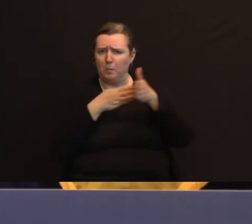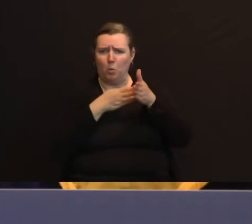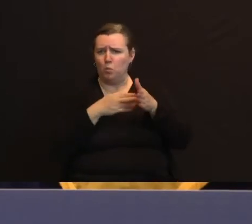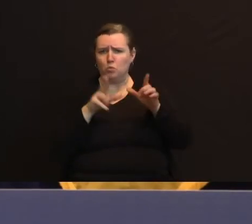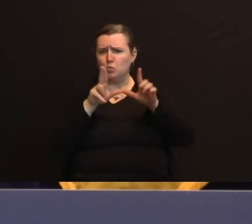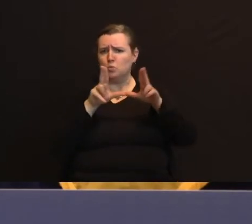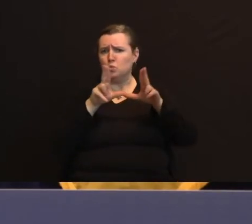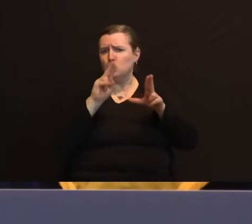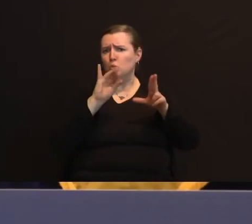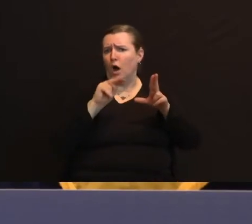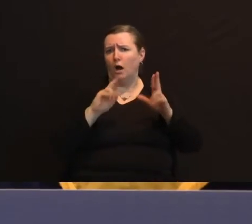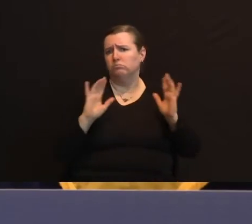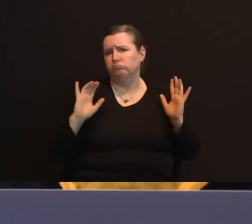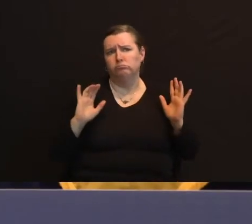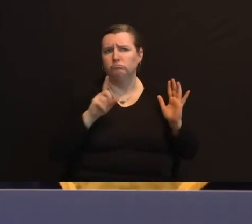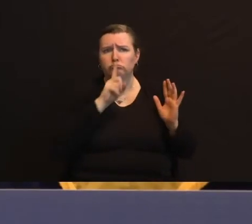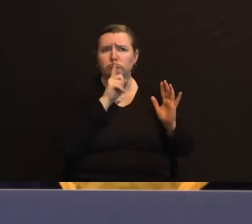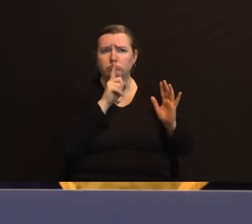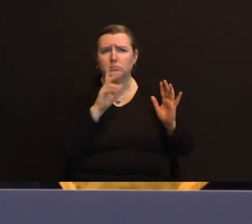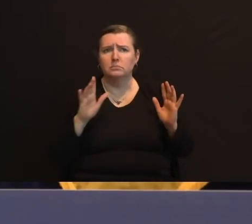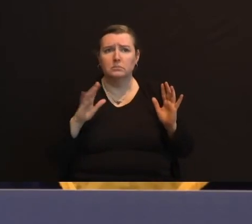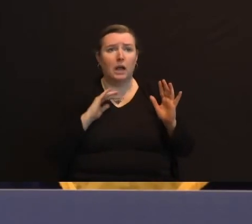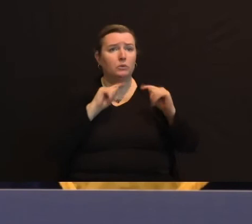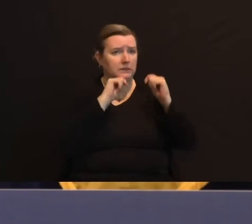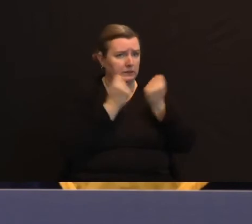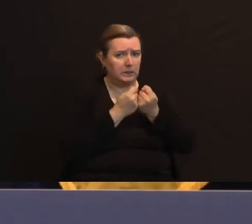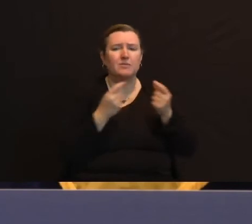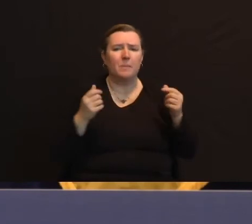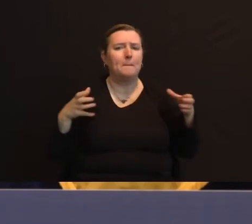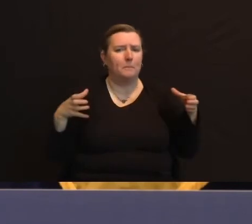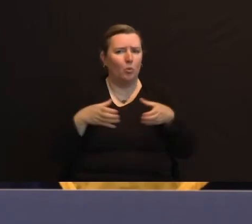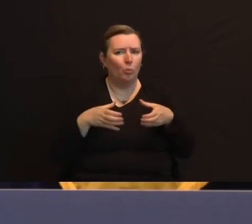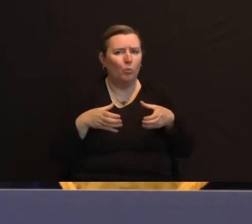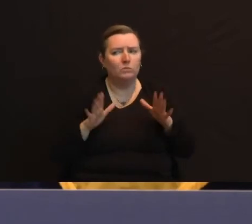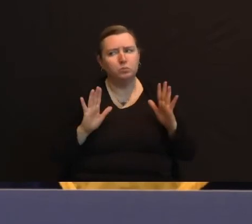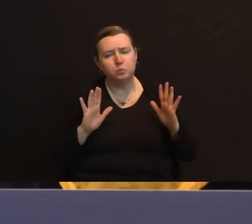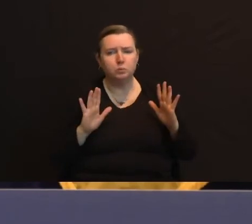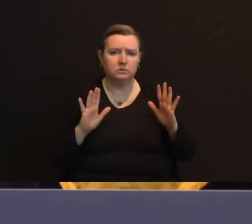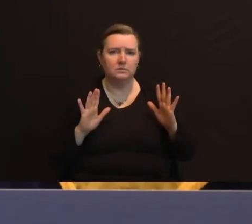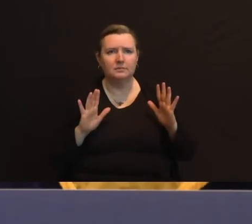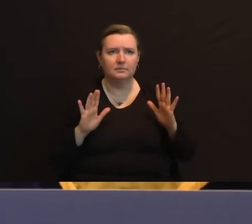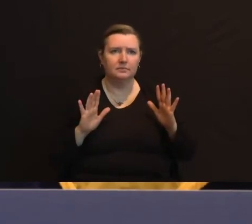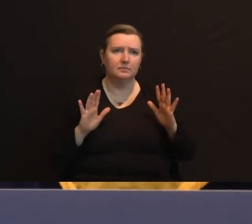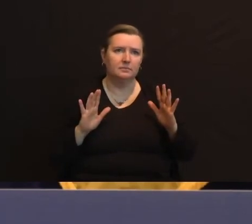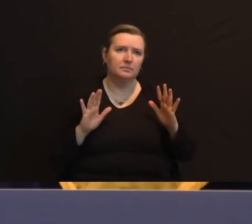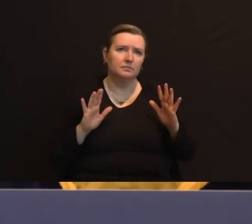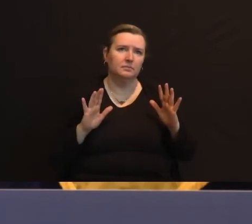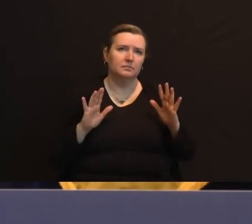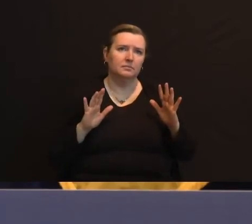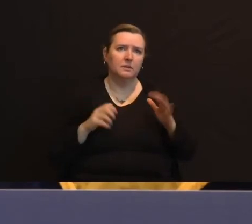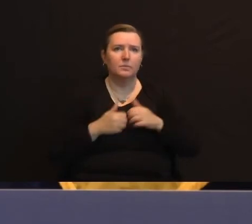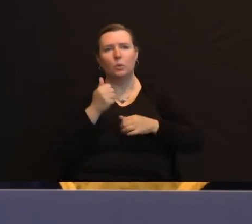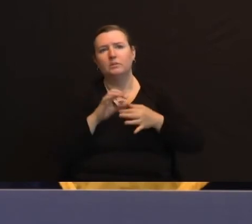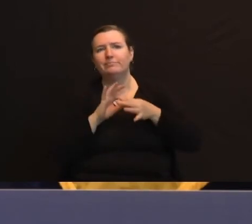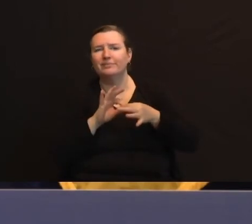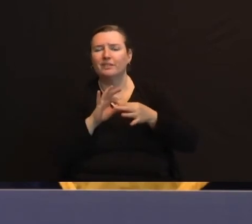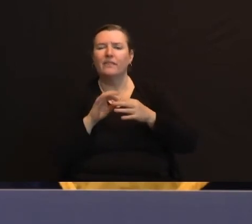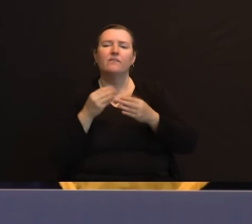Our team right now is extremely small, and it is exclusively on things like fundraising and